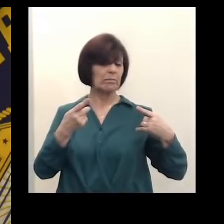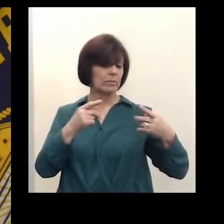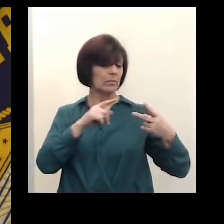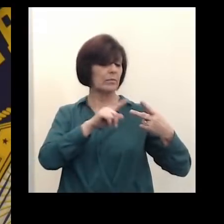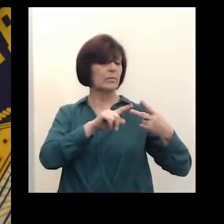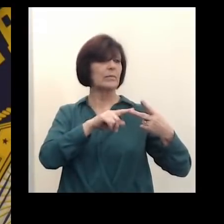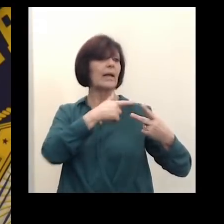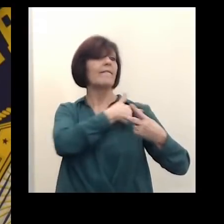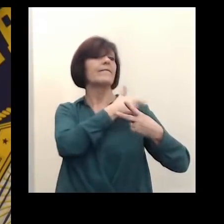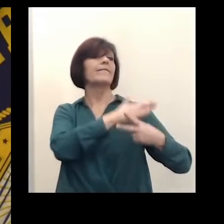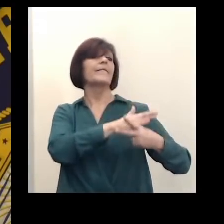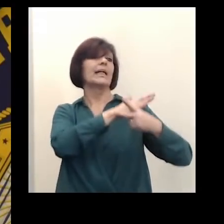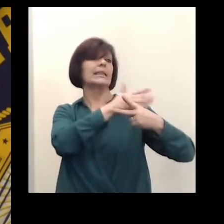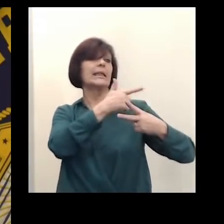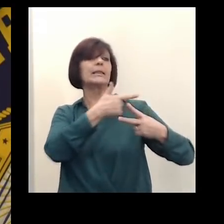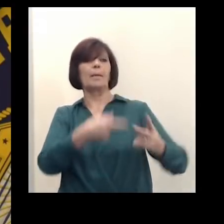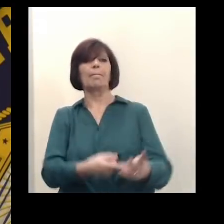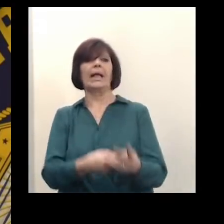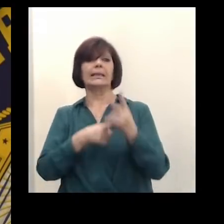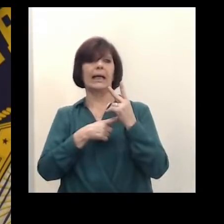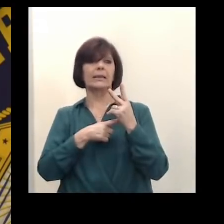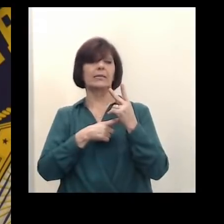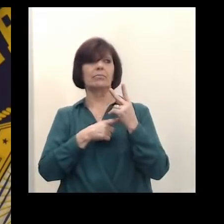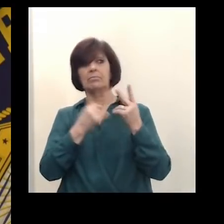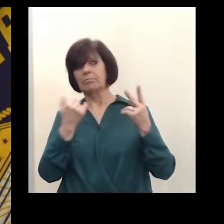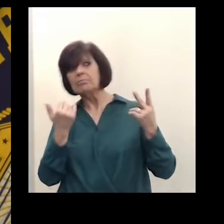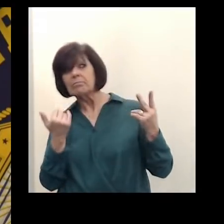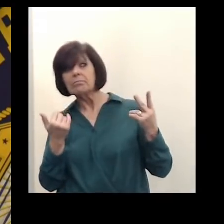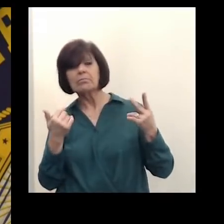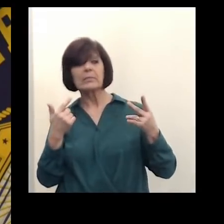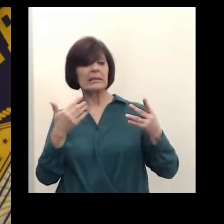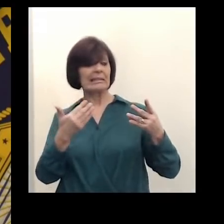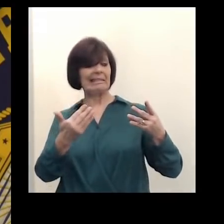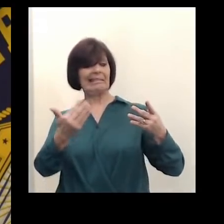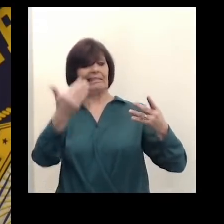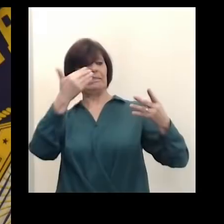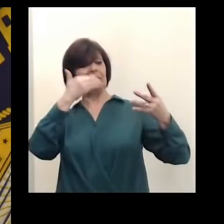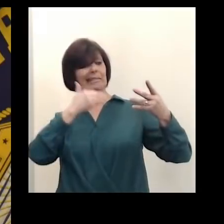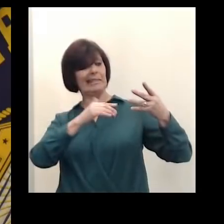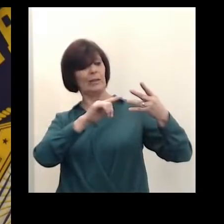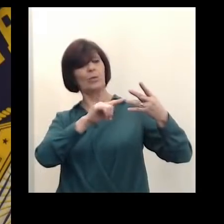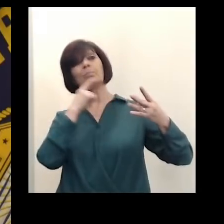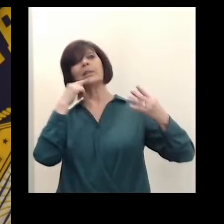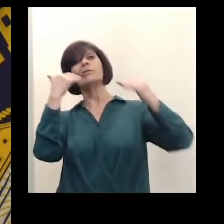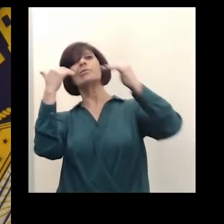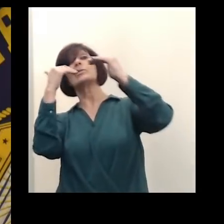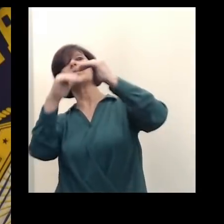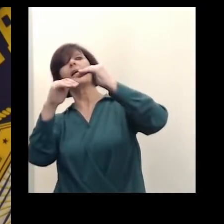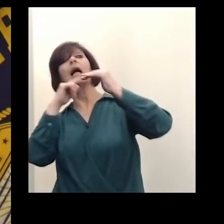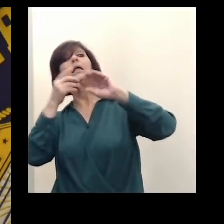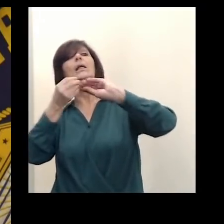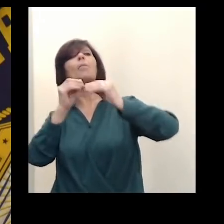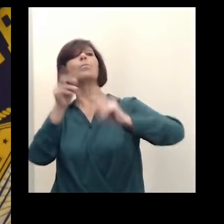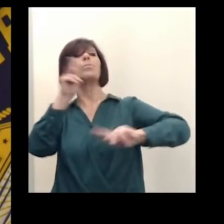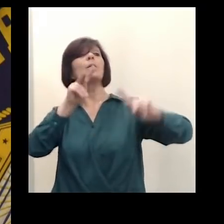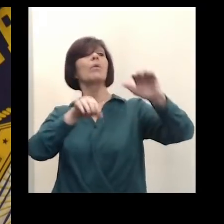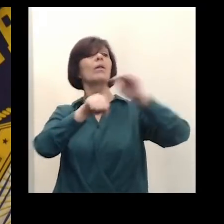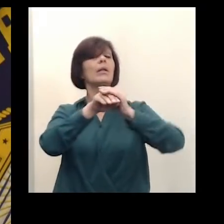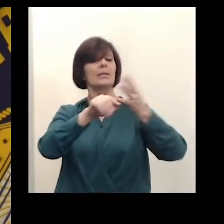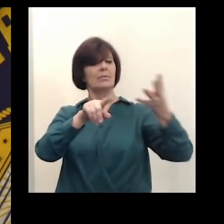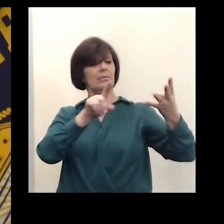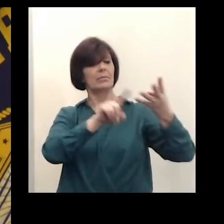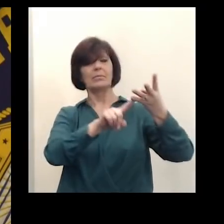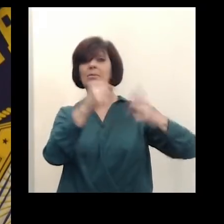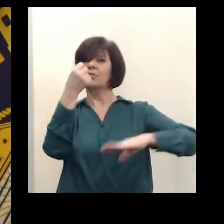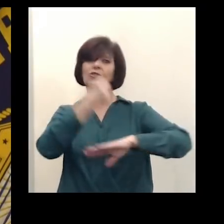mandate. Then, of course, the next level would be restrictions on capacity, and finally, phase 4 would be shutdowns.